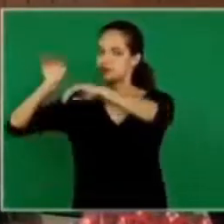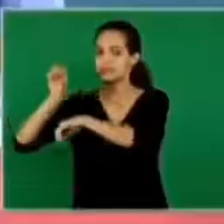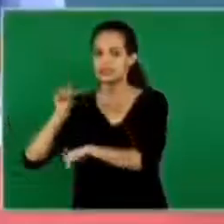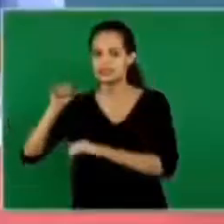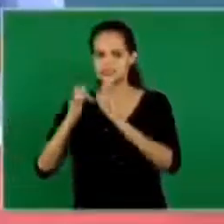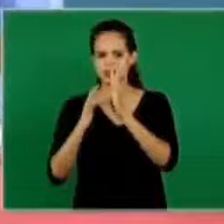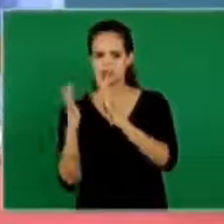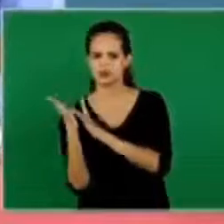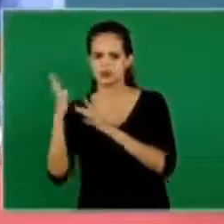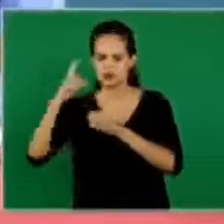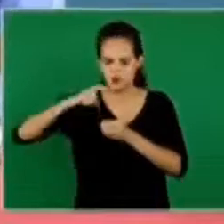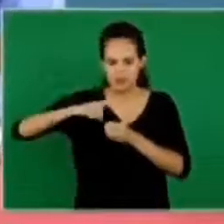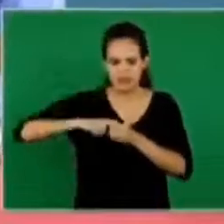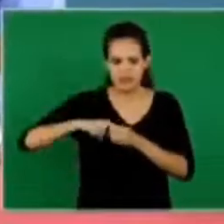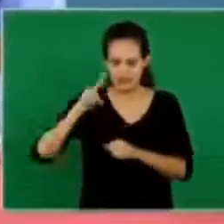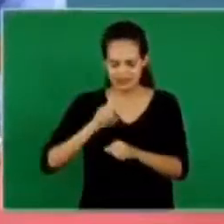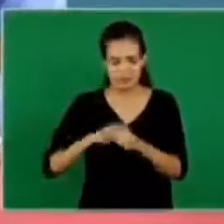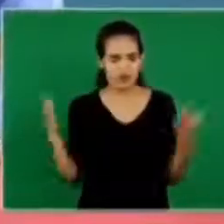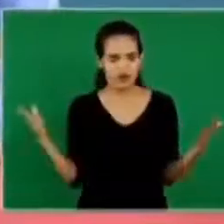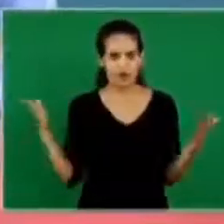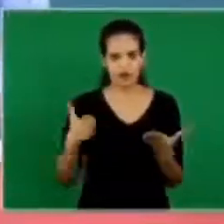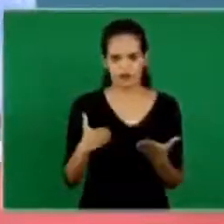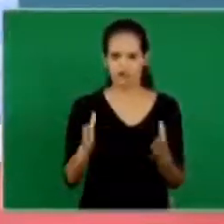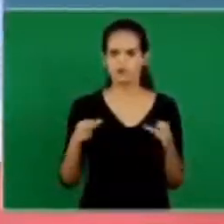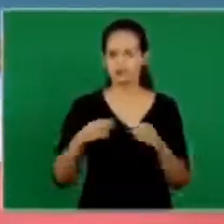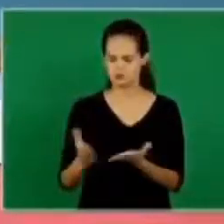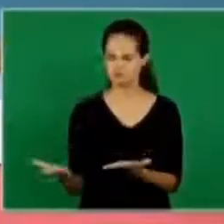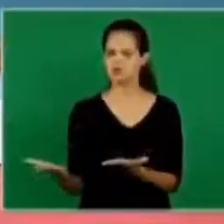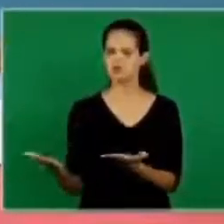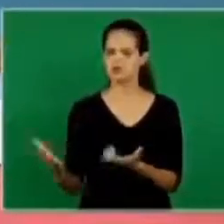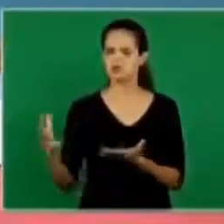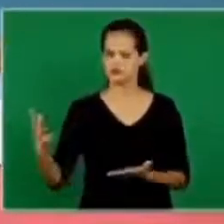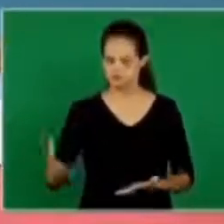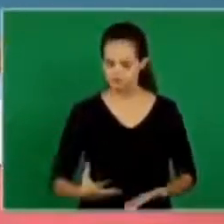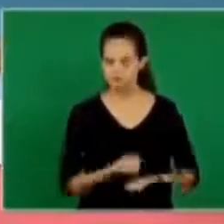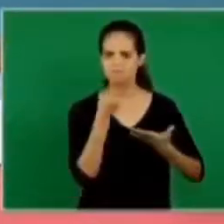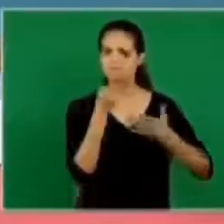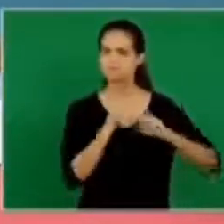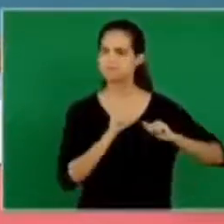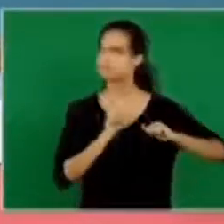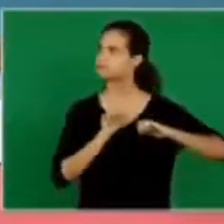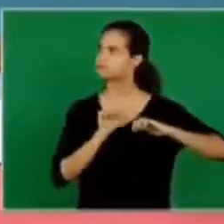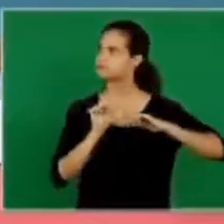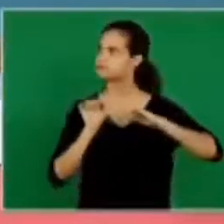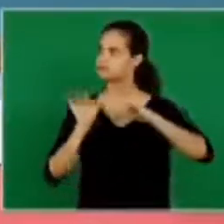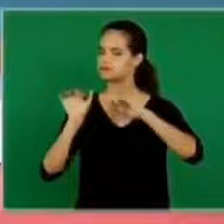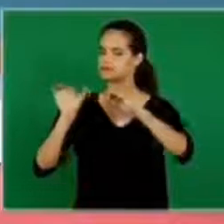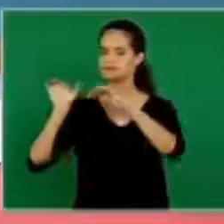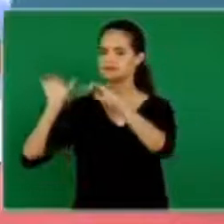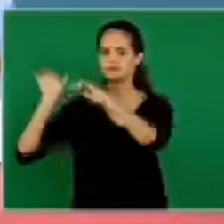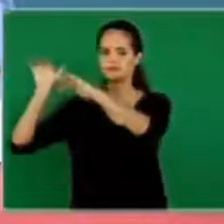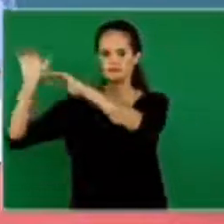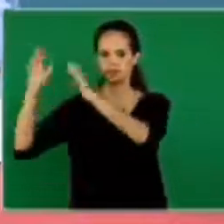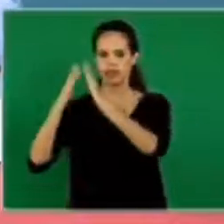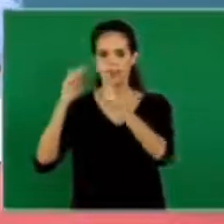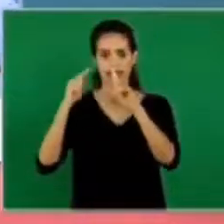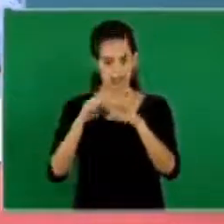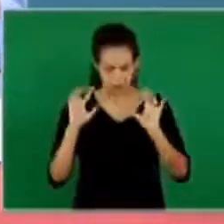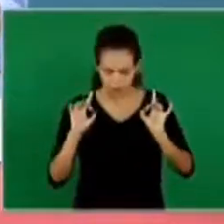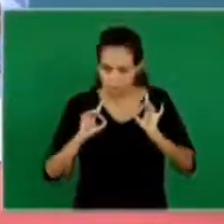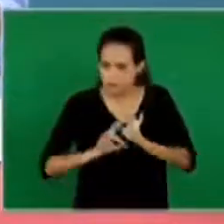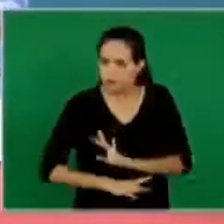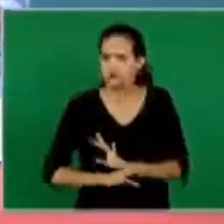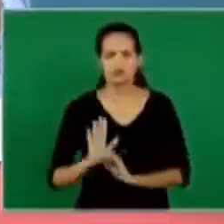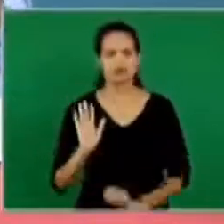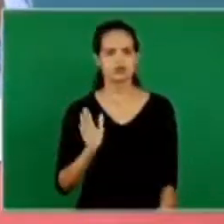If Jesus comes this afternoon, there is a group of youth that is going to be raptured. The church is